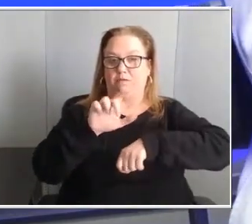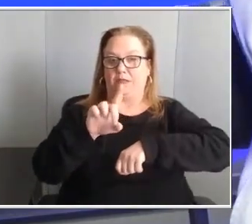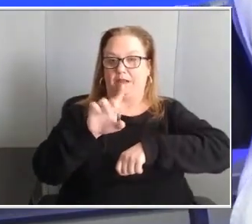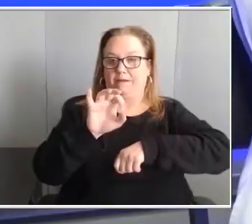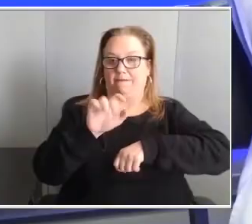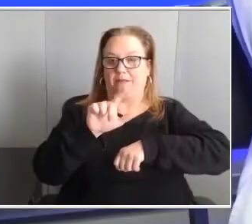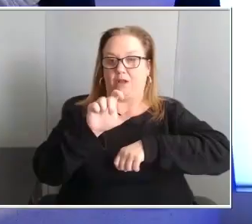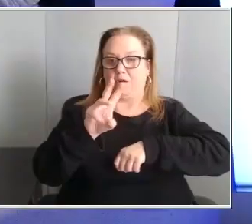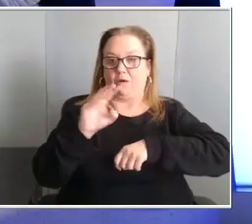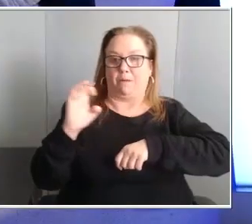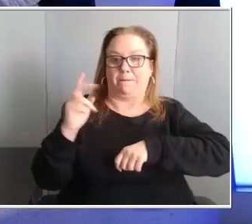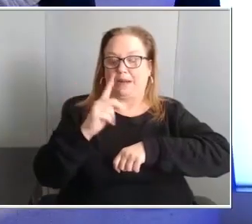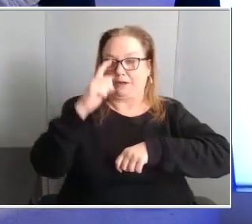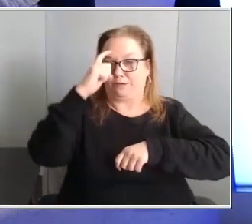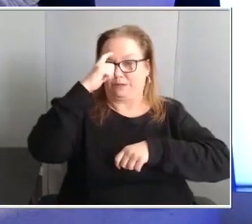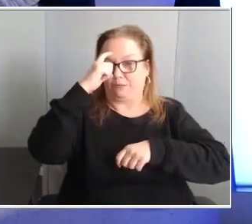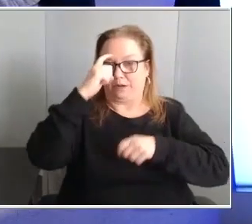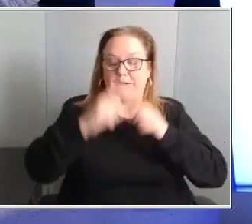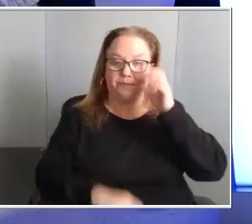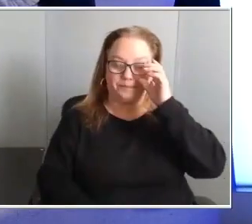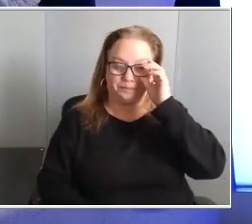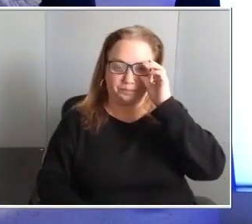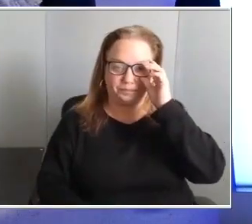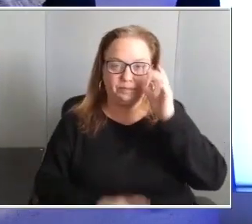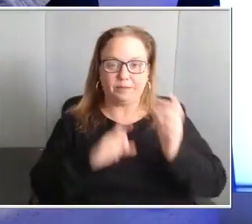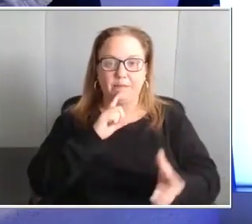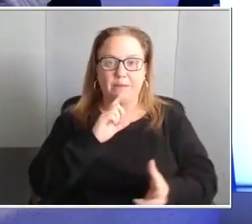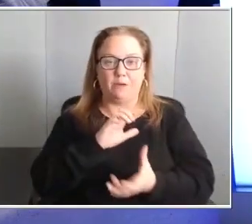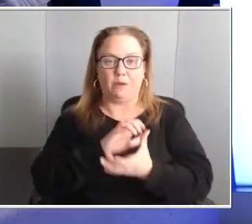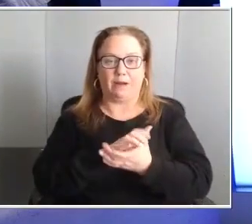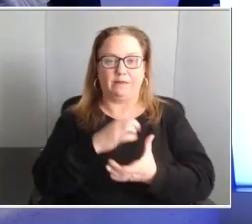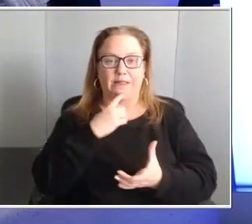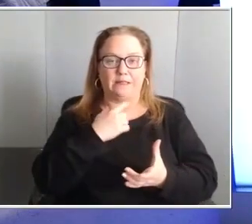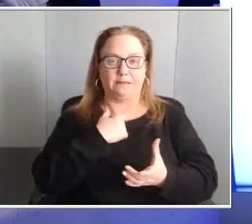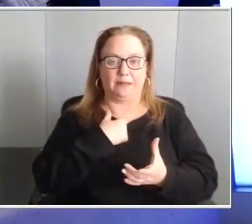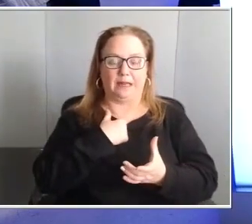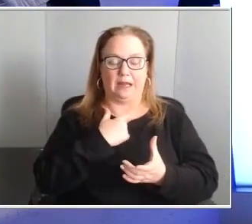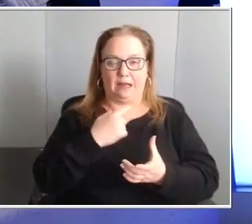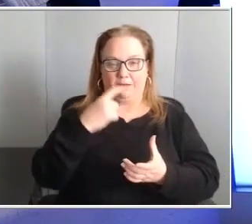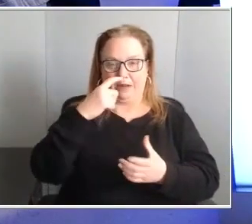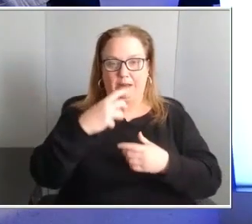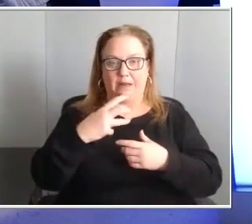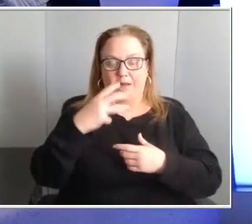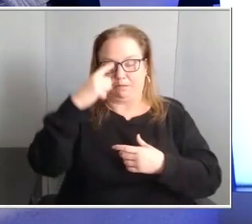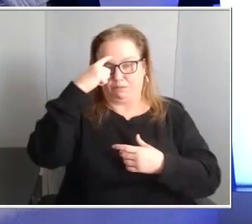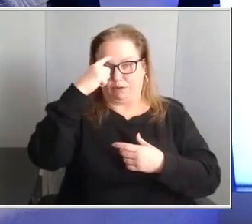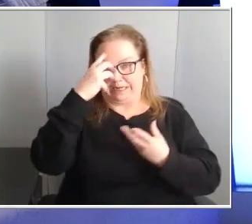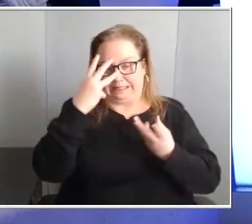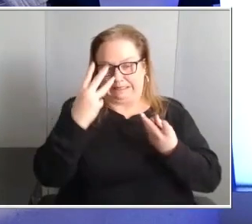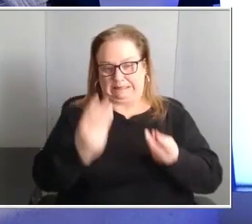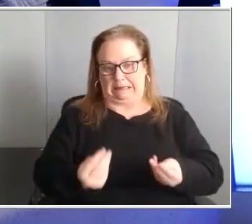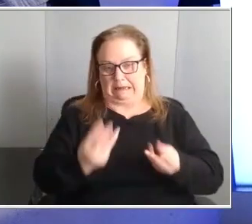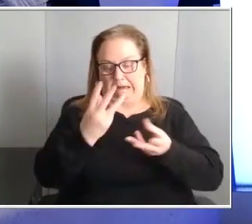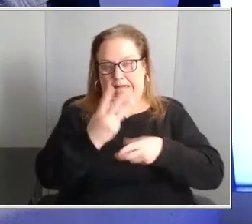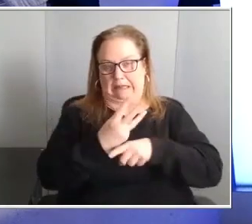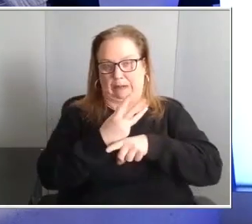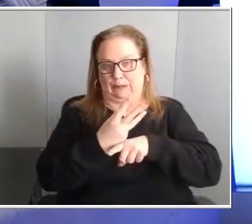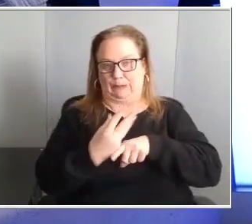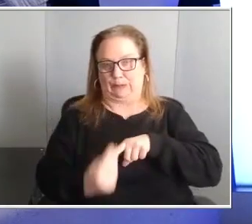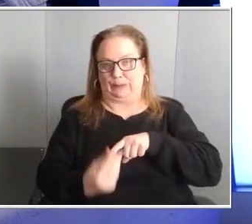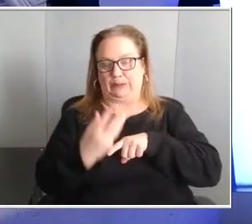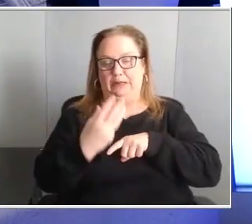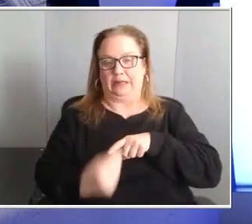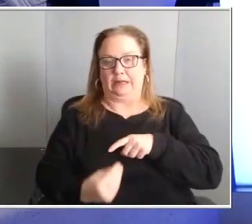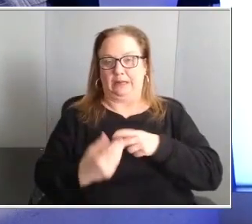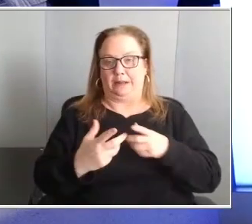brain. You know, my wife said sometimes she thinks I have blood sucking or brain sucking, loss of function. But